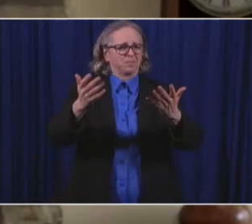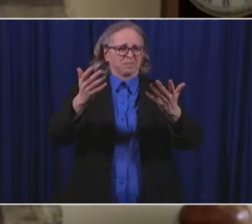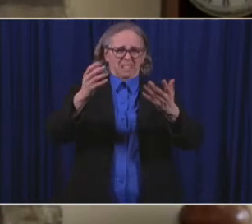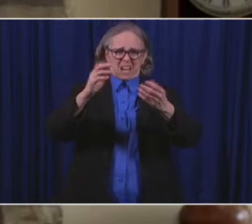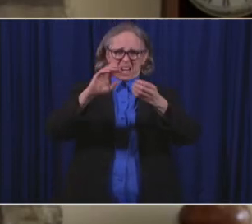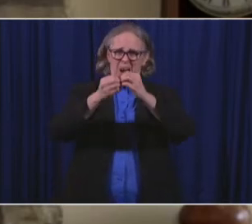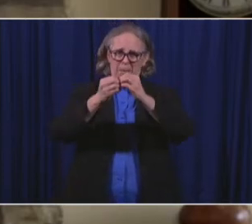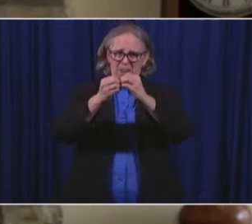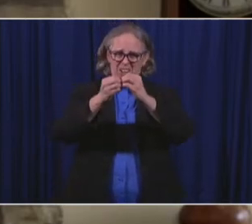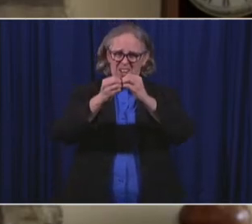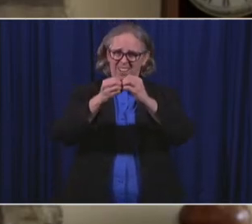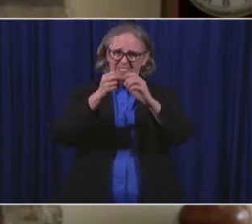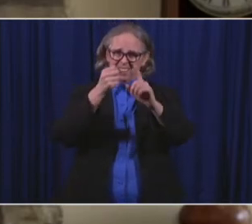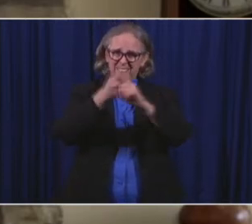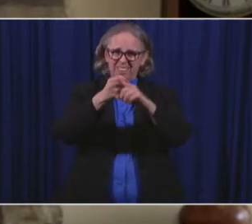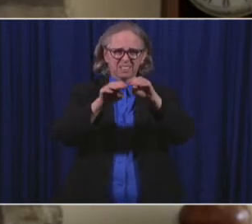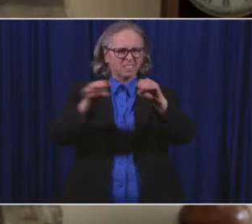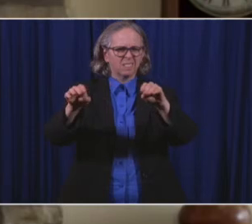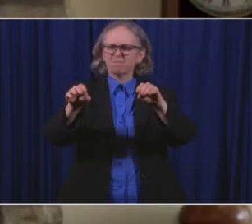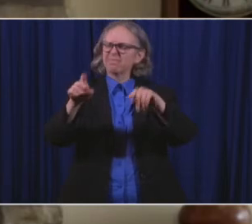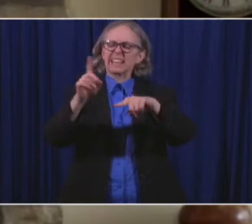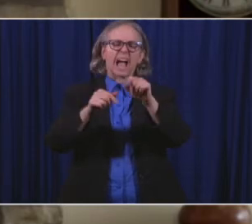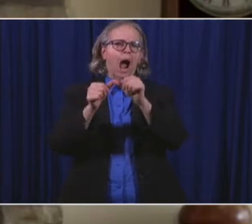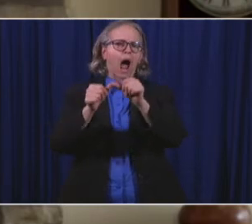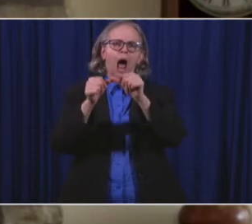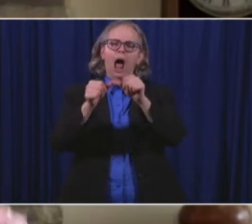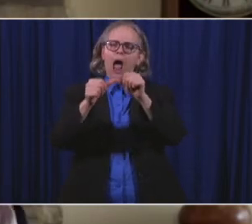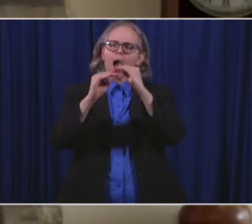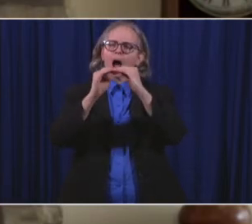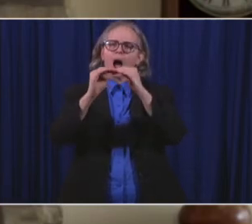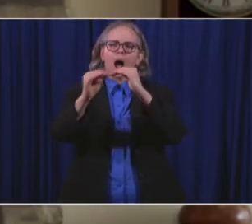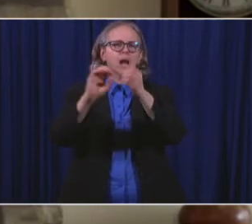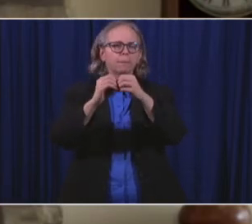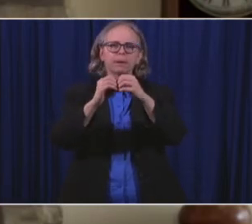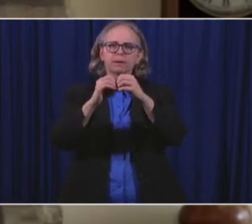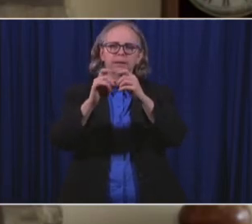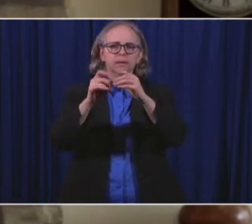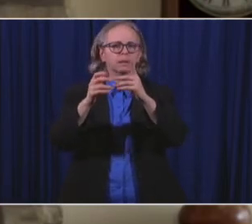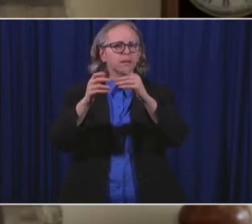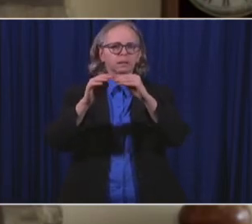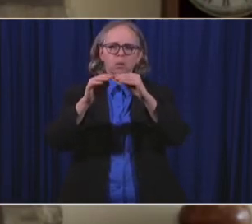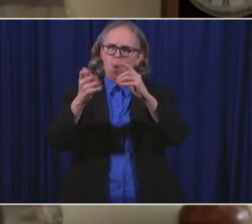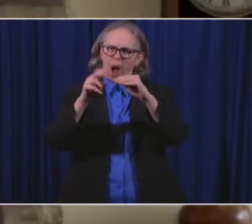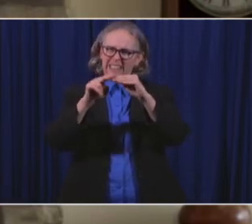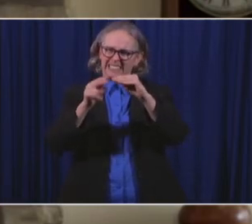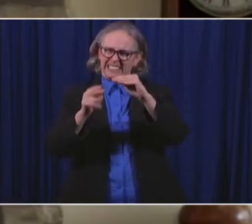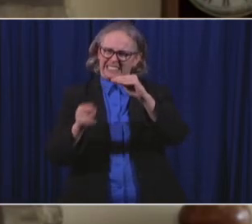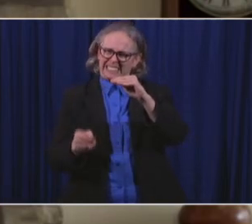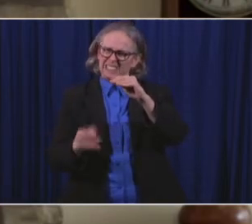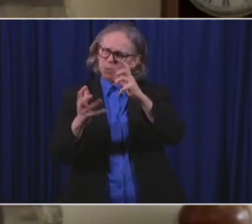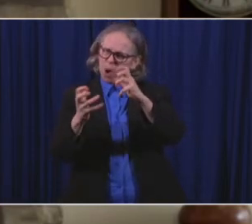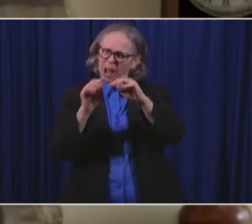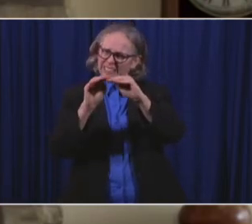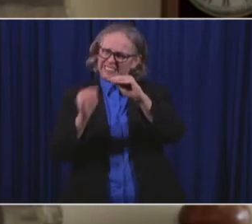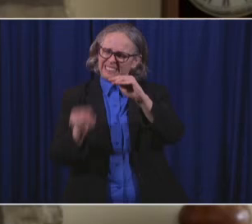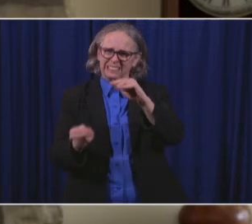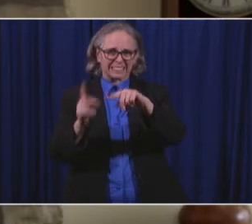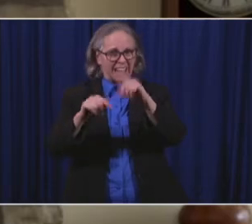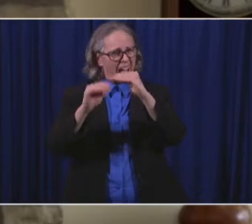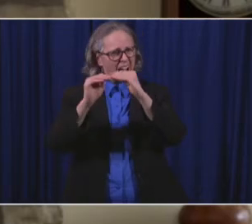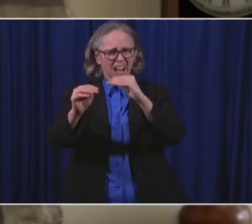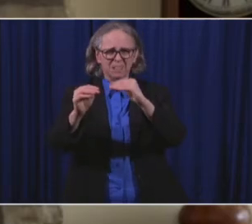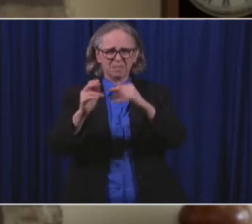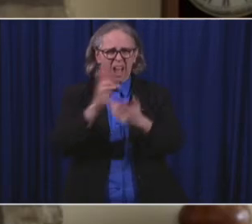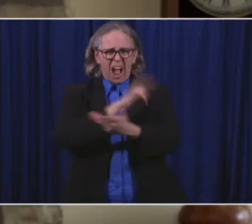No one thinks they are. Even if we're flat, we're going to just be filling up our